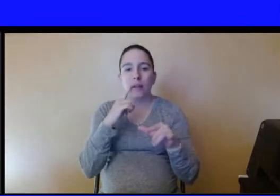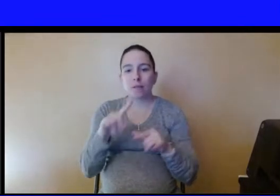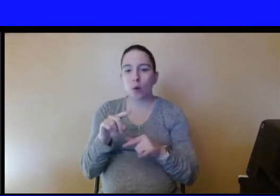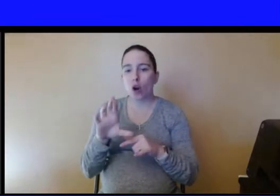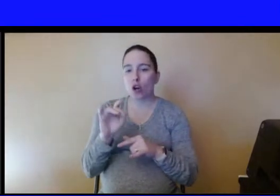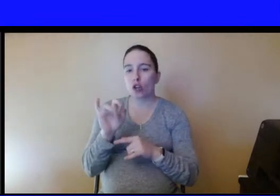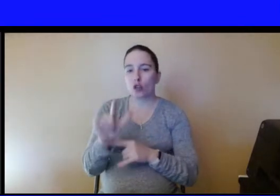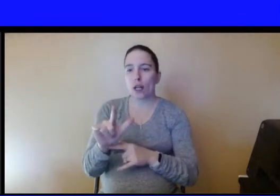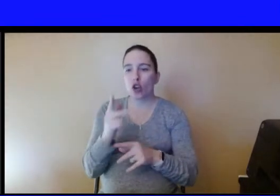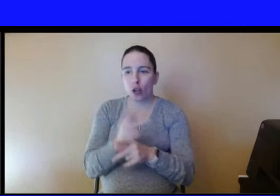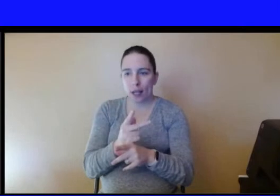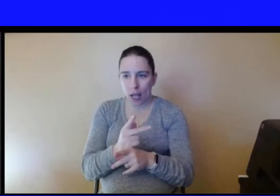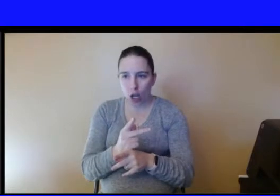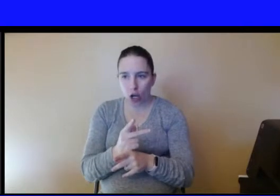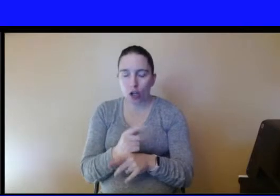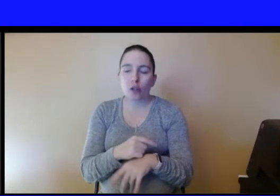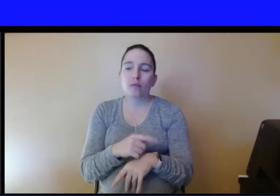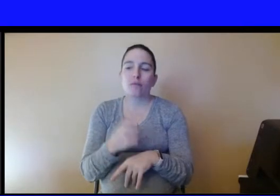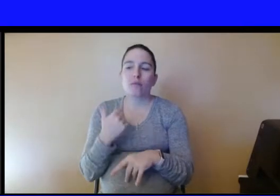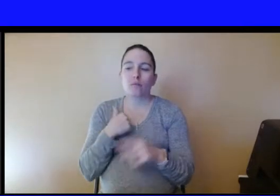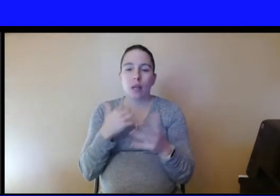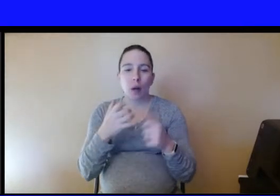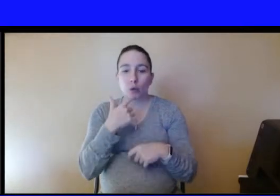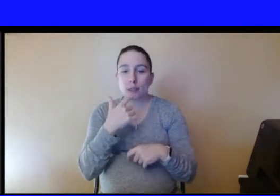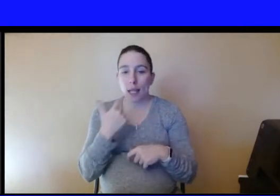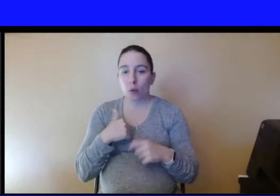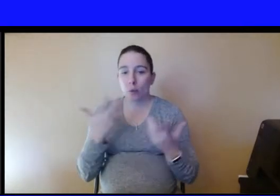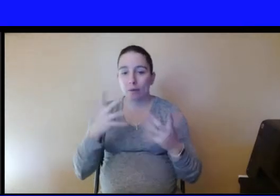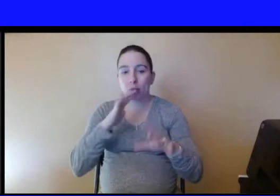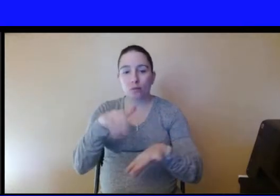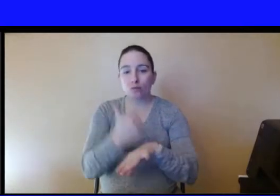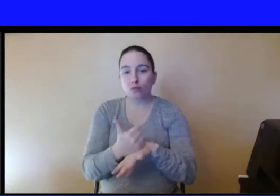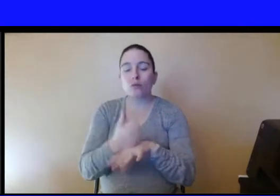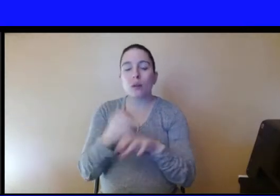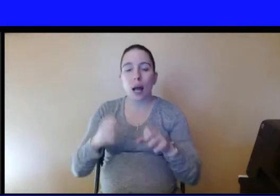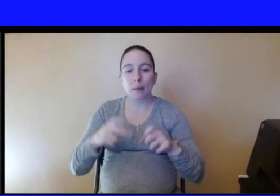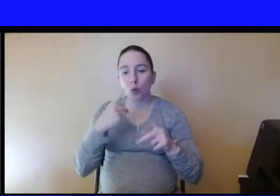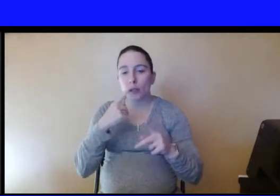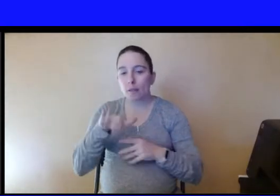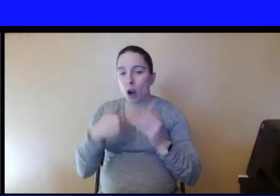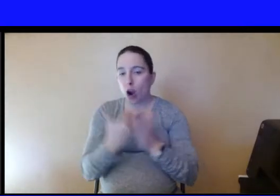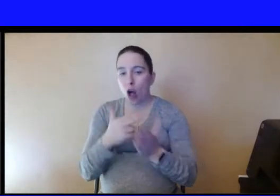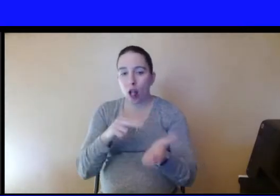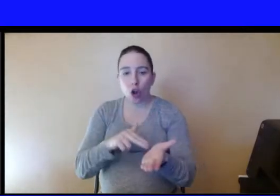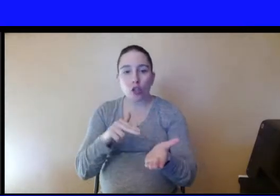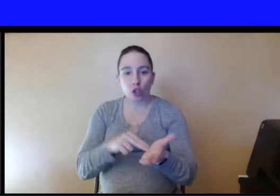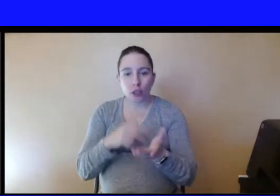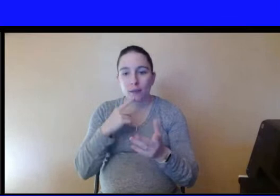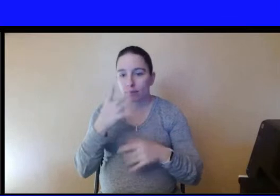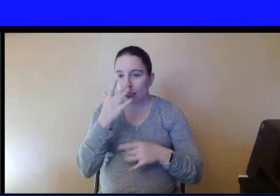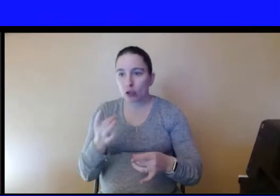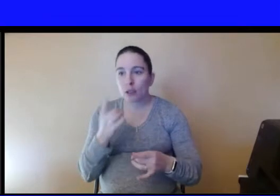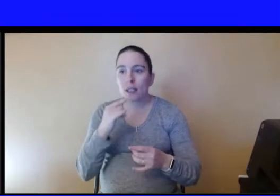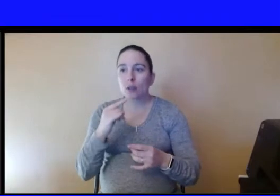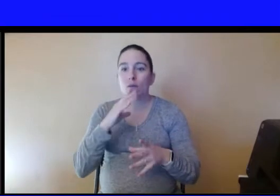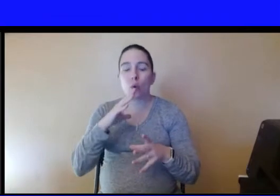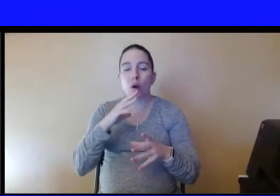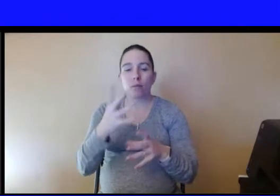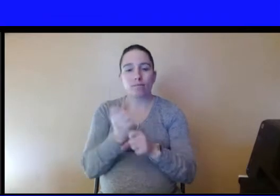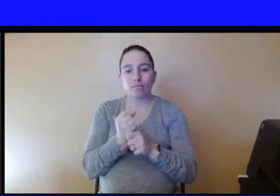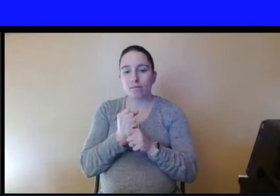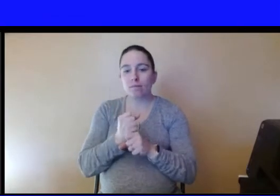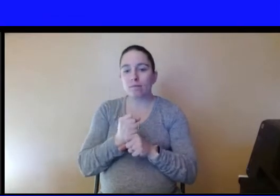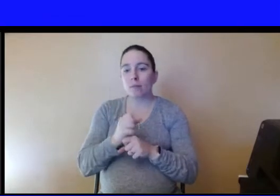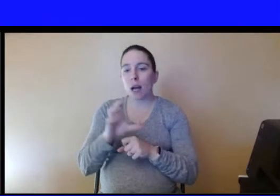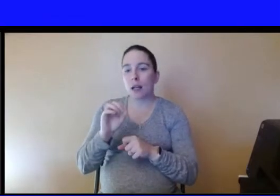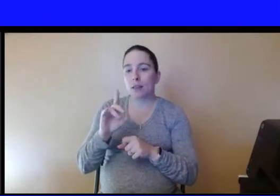that frontline staff for social work are also empowered to change their practice. We've done a lot of work around the social work scope of